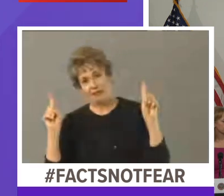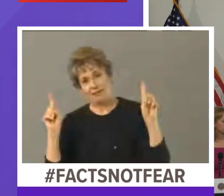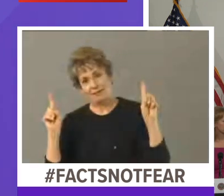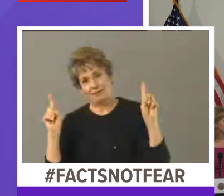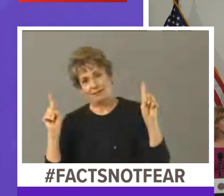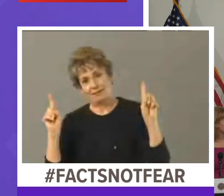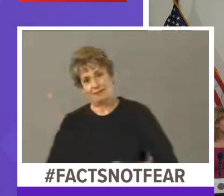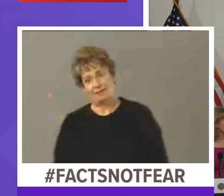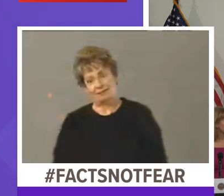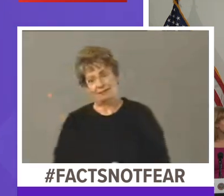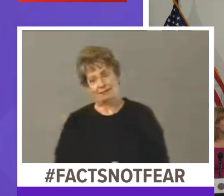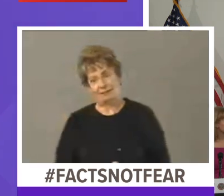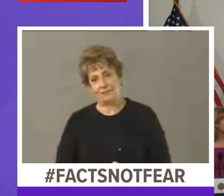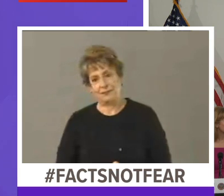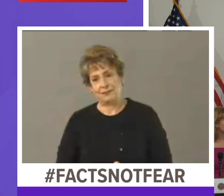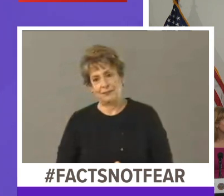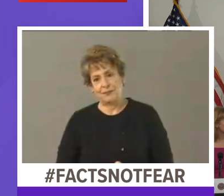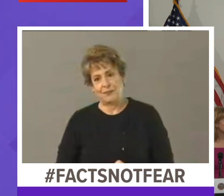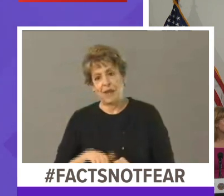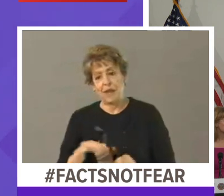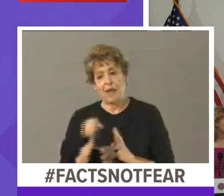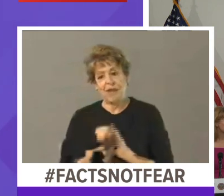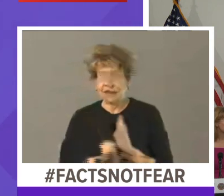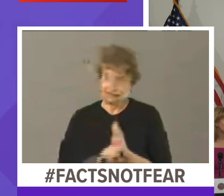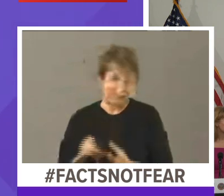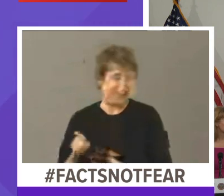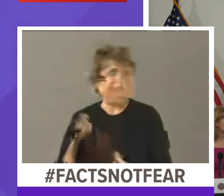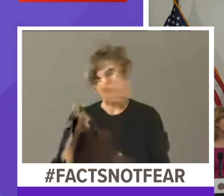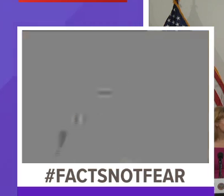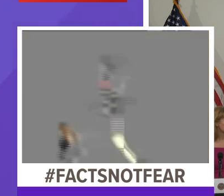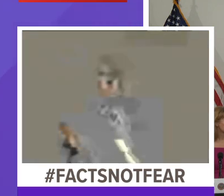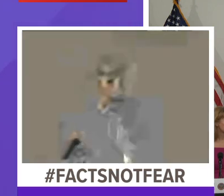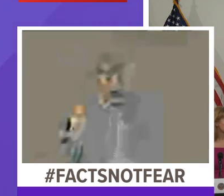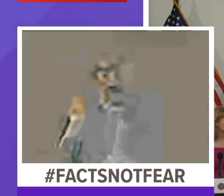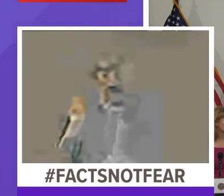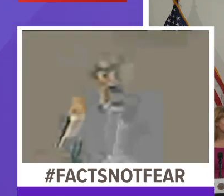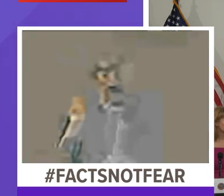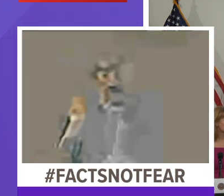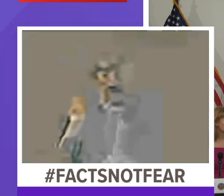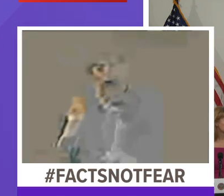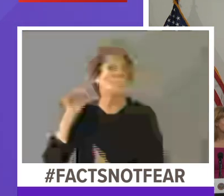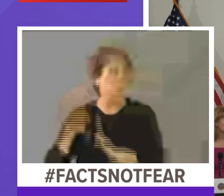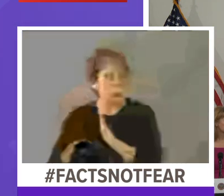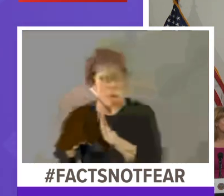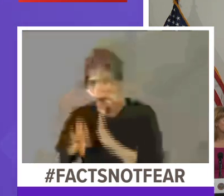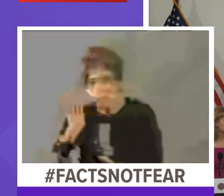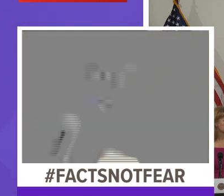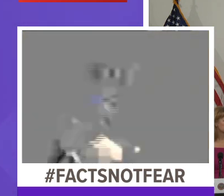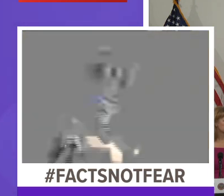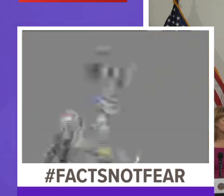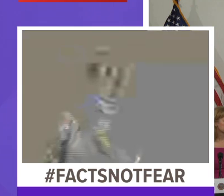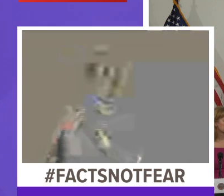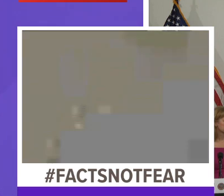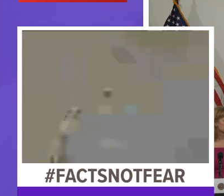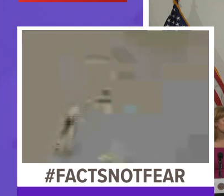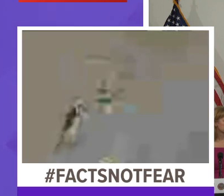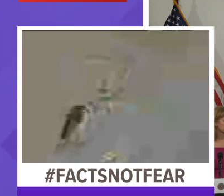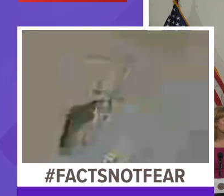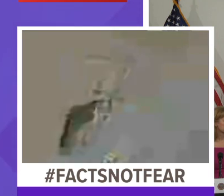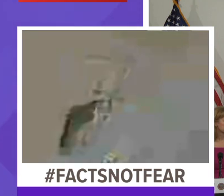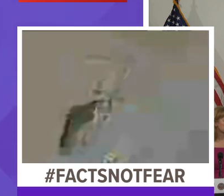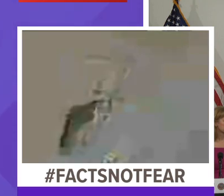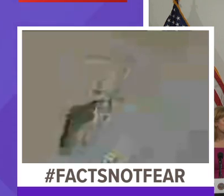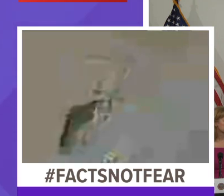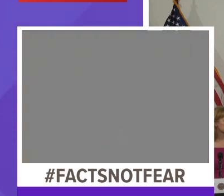are, how fluid this number can be, and how dramatically we moved from one side of the graph to the